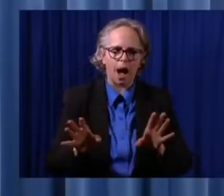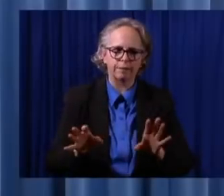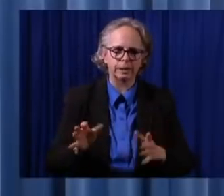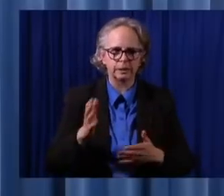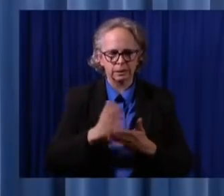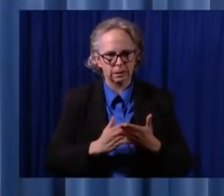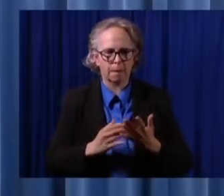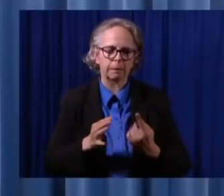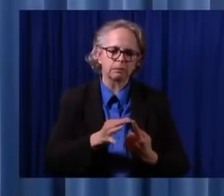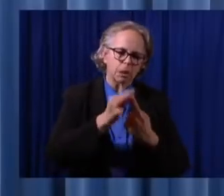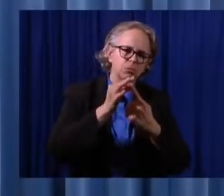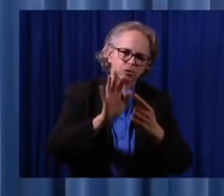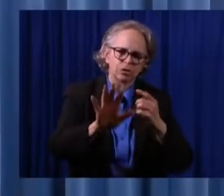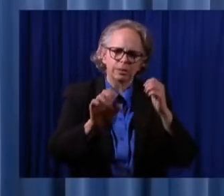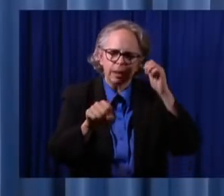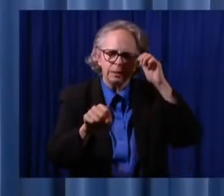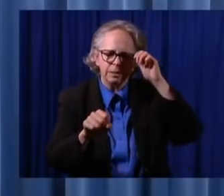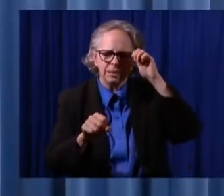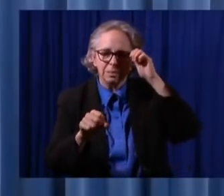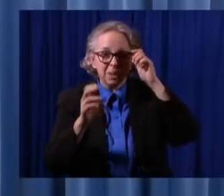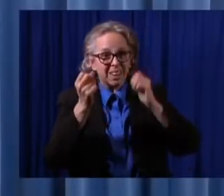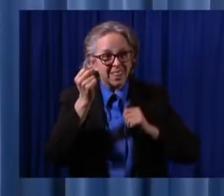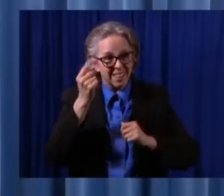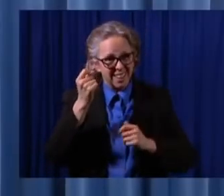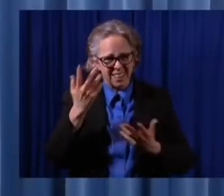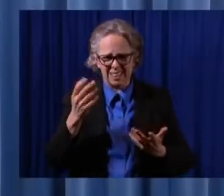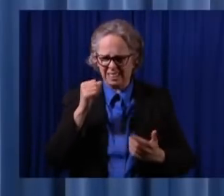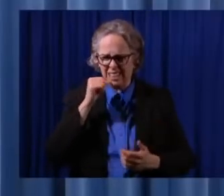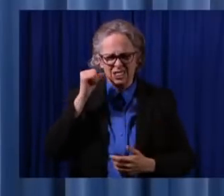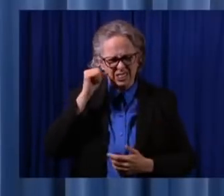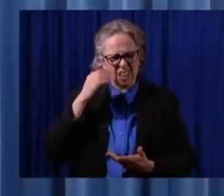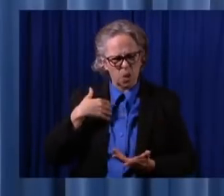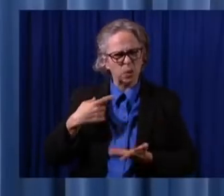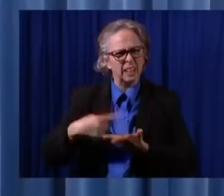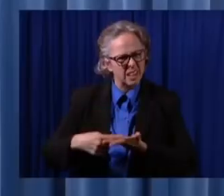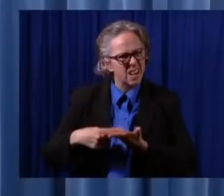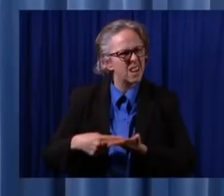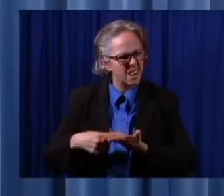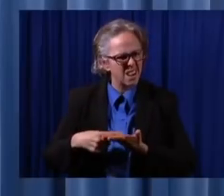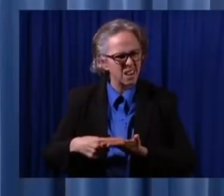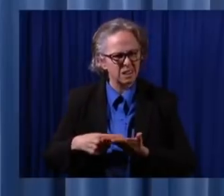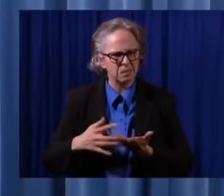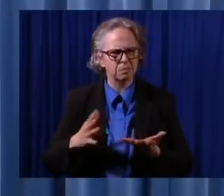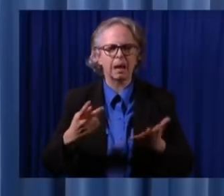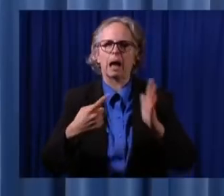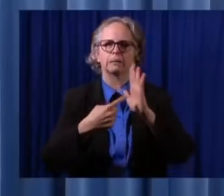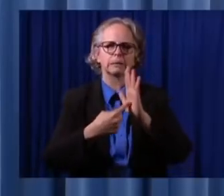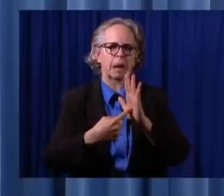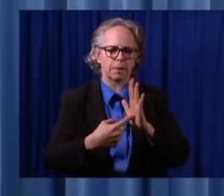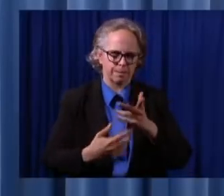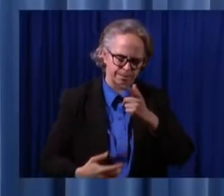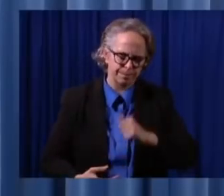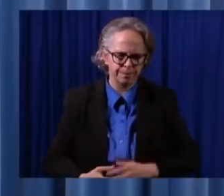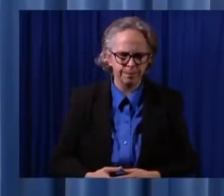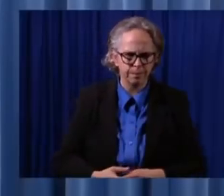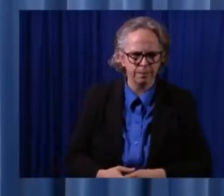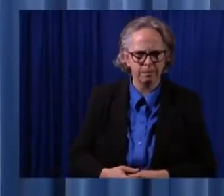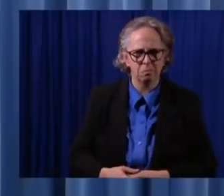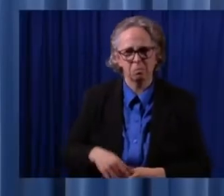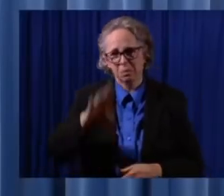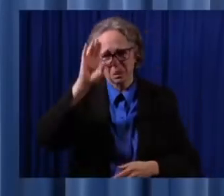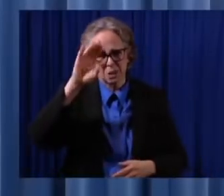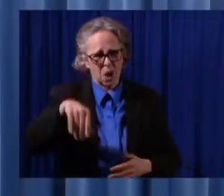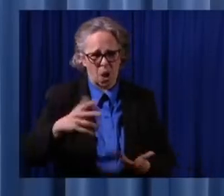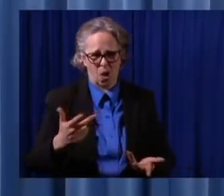this is something we didn't talk about yesterday. I didn't talk about it. But this is an example as this discussion continues, how we